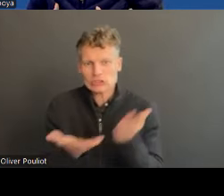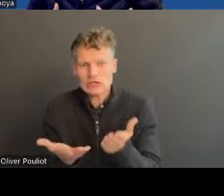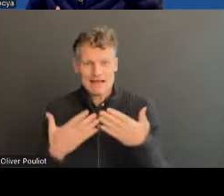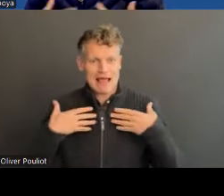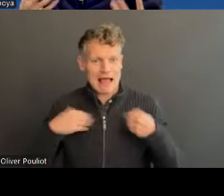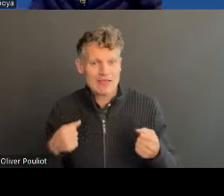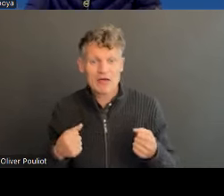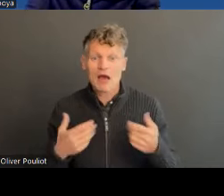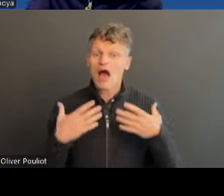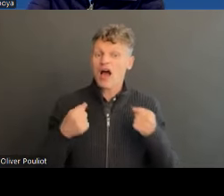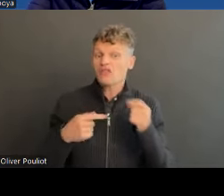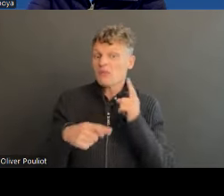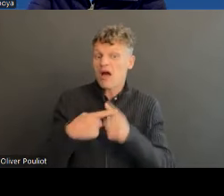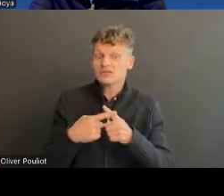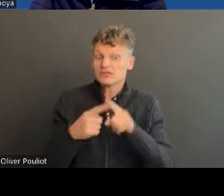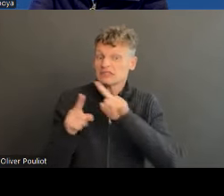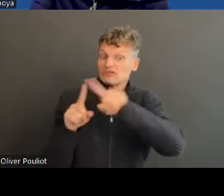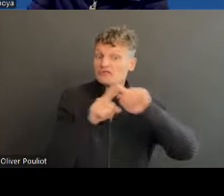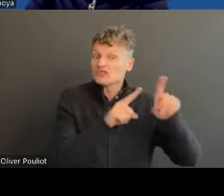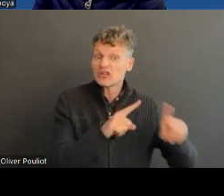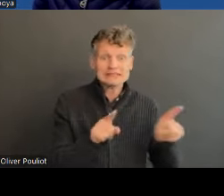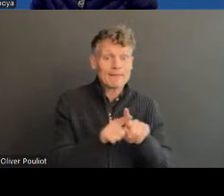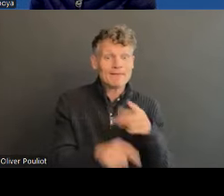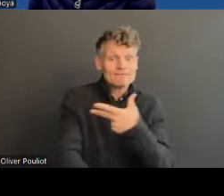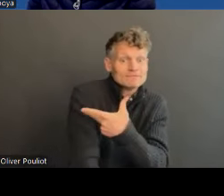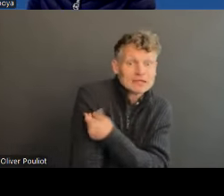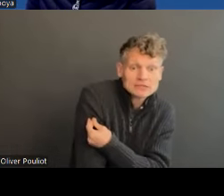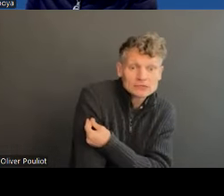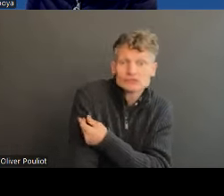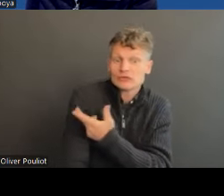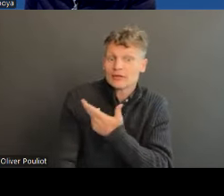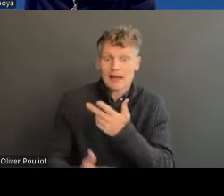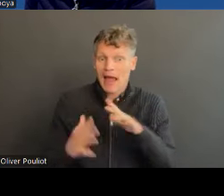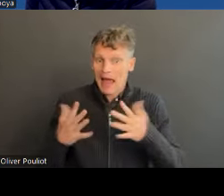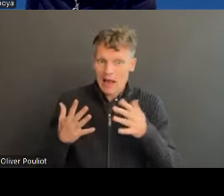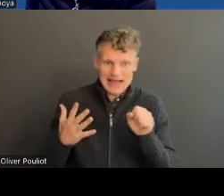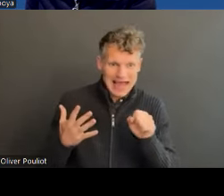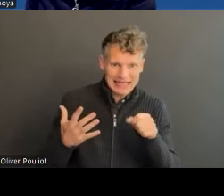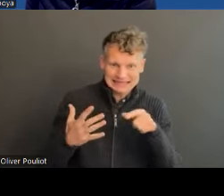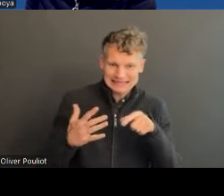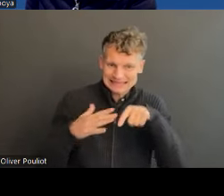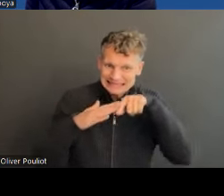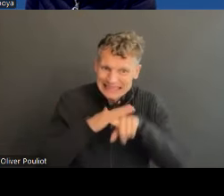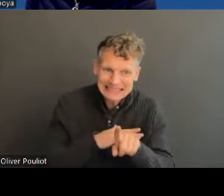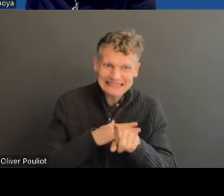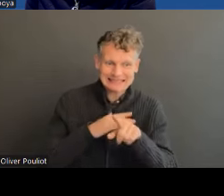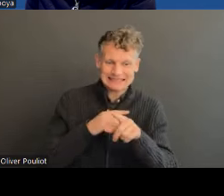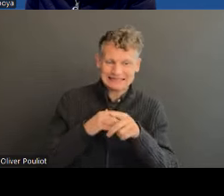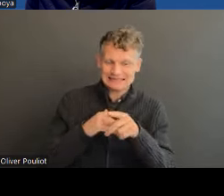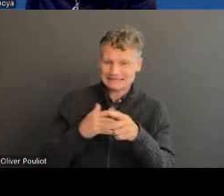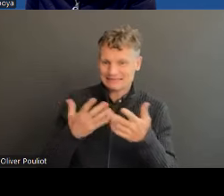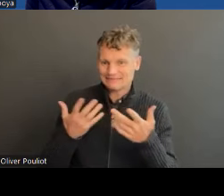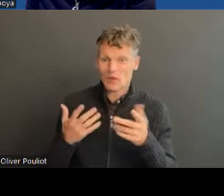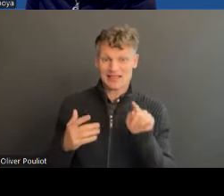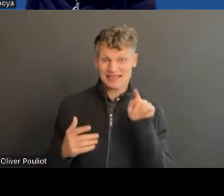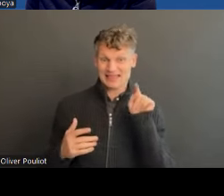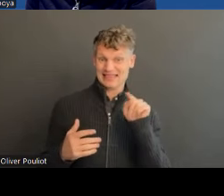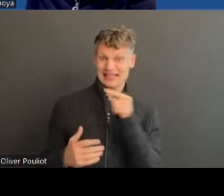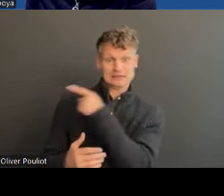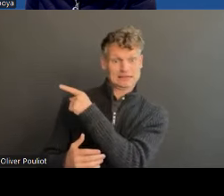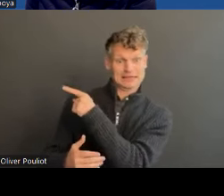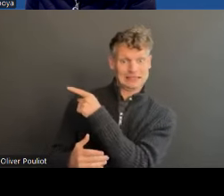sector, but also from different sectors to accelerate the elimination of onco. And this map is showing you the places in which we still